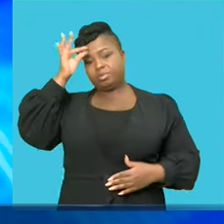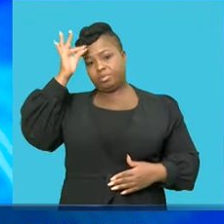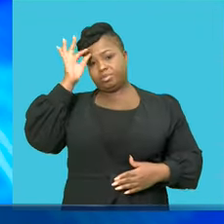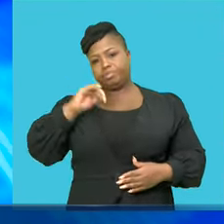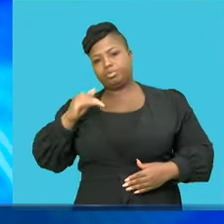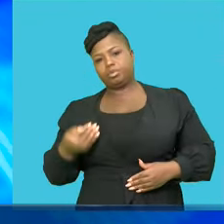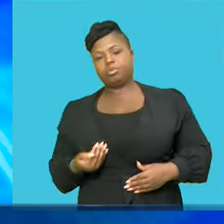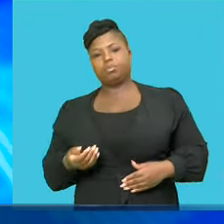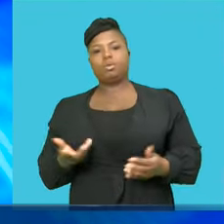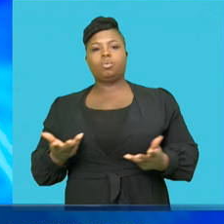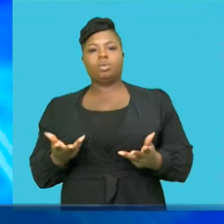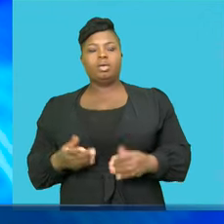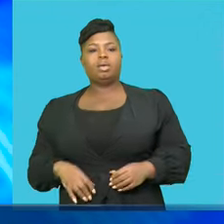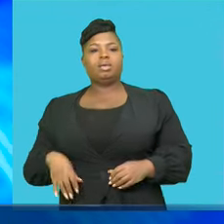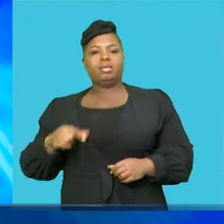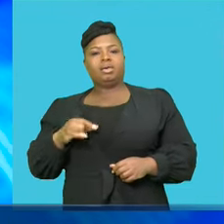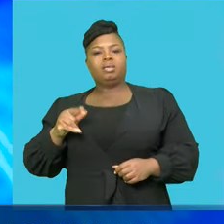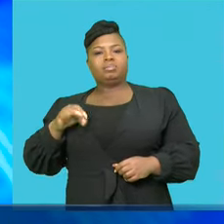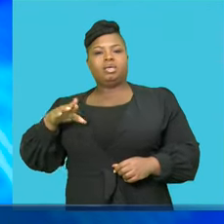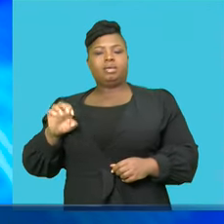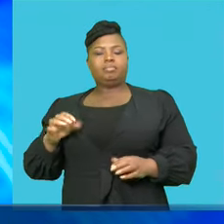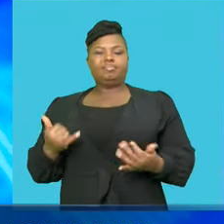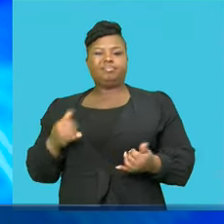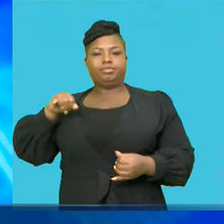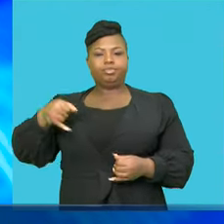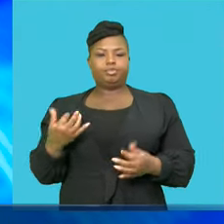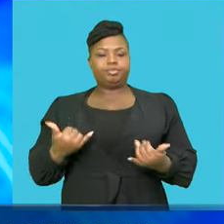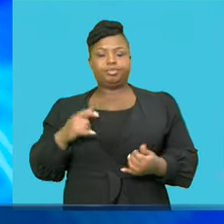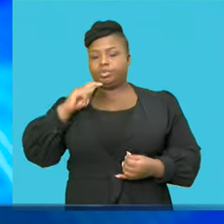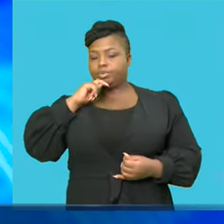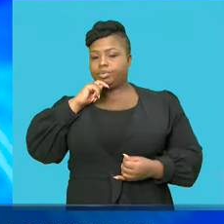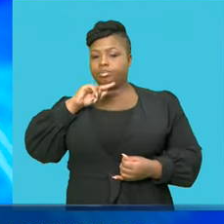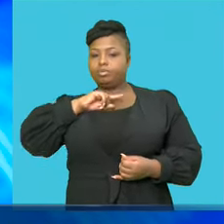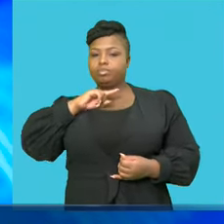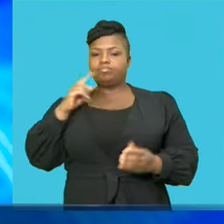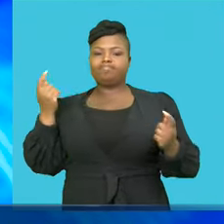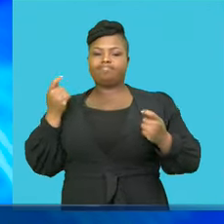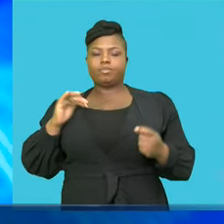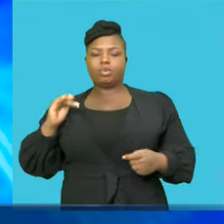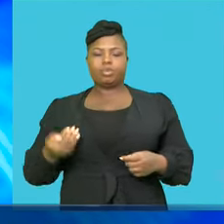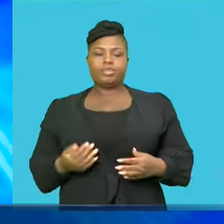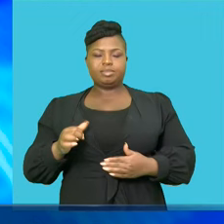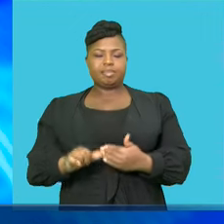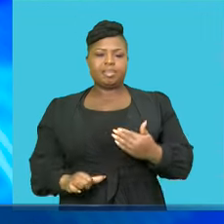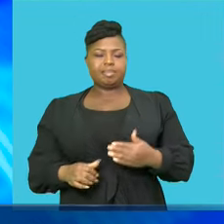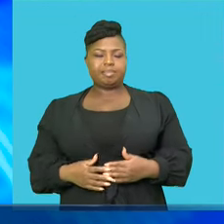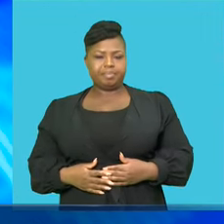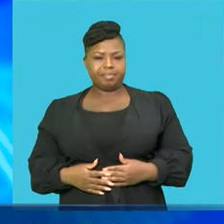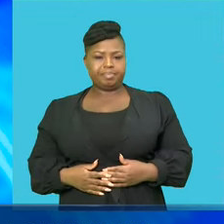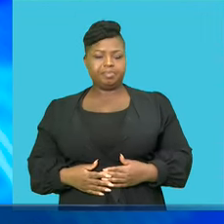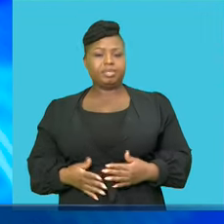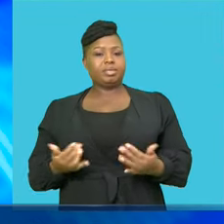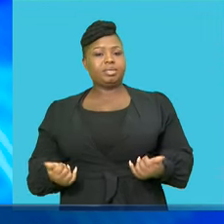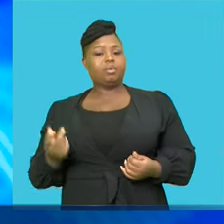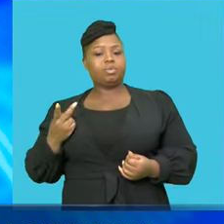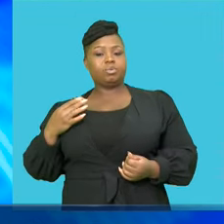angabantu basetyhini kwi-toll plaza yaserhasimiye eGoli namhlanje ekuseni. Oku kuyinxalenye yemibhiyozo yenyanga yamanina eqhutywa ngumasipala.